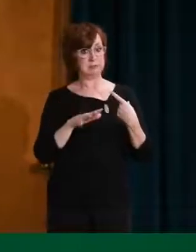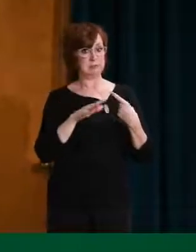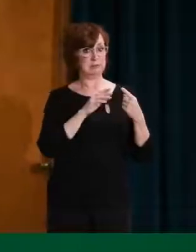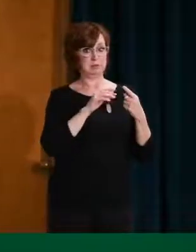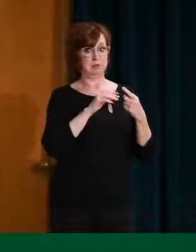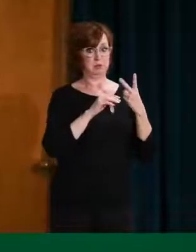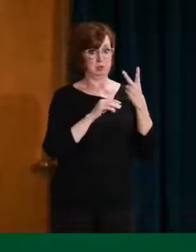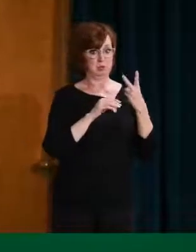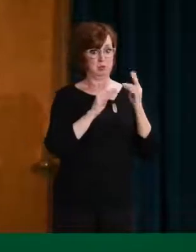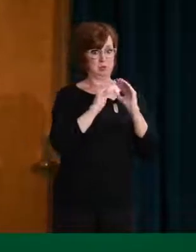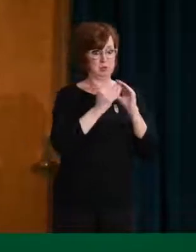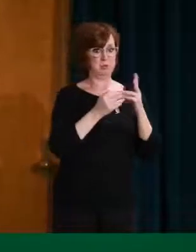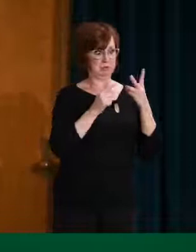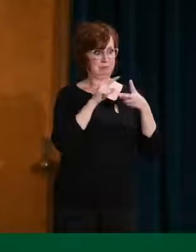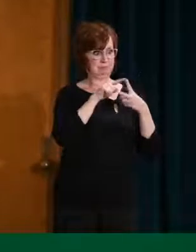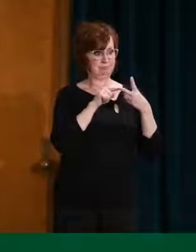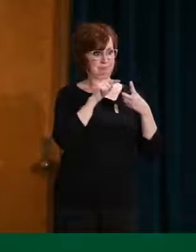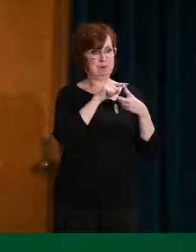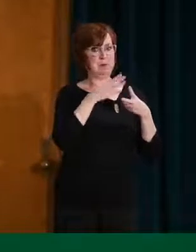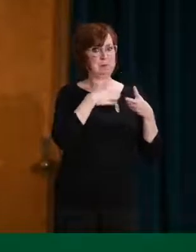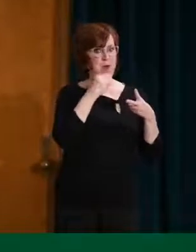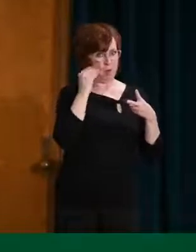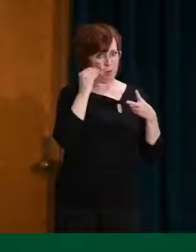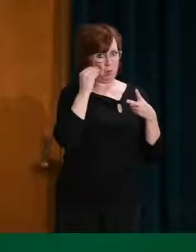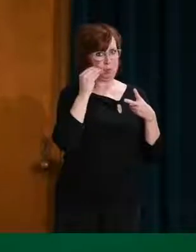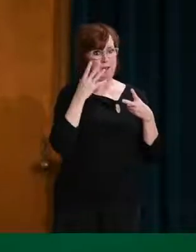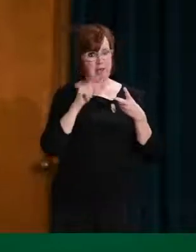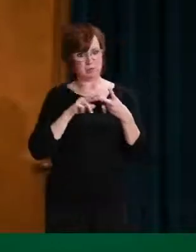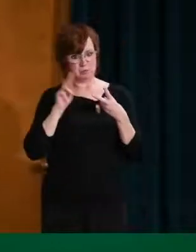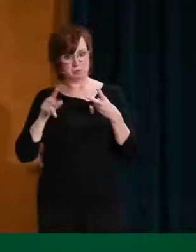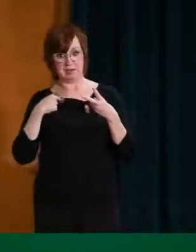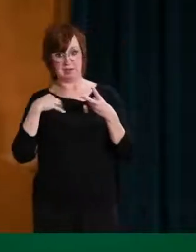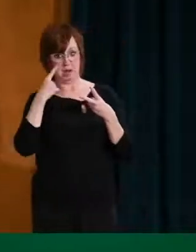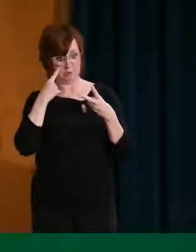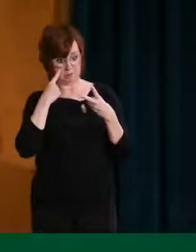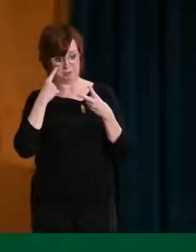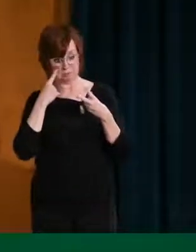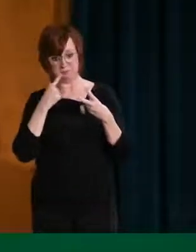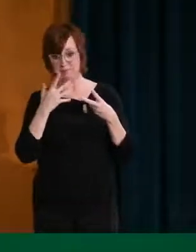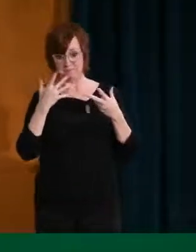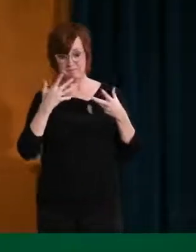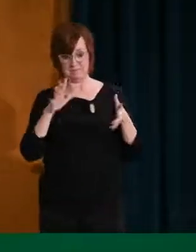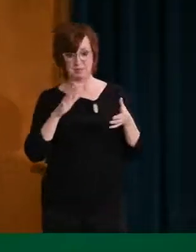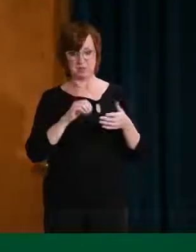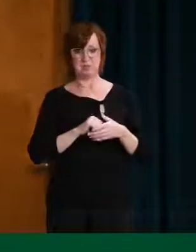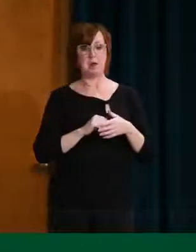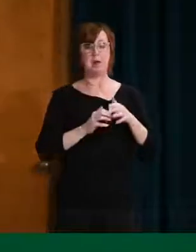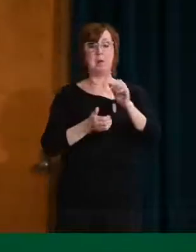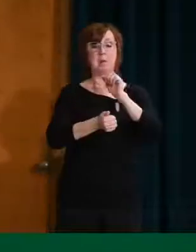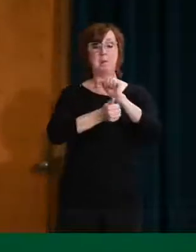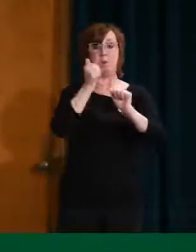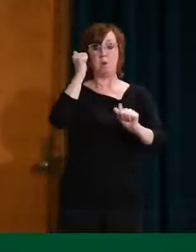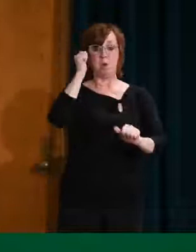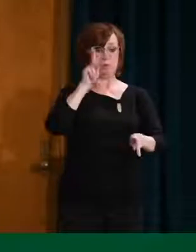or two communities that I have been in, my home community in Regina, that Saskatchewan people are by and large